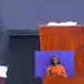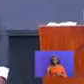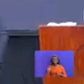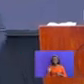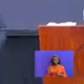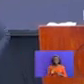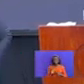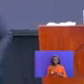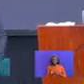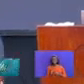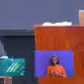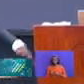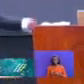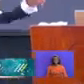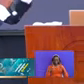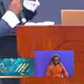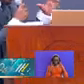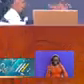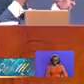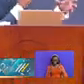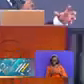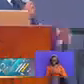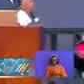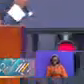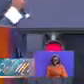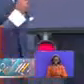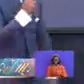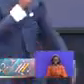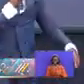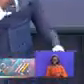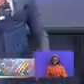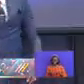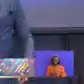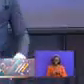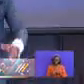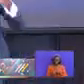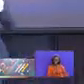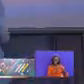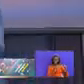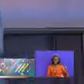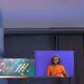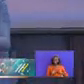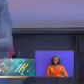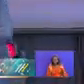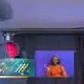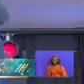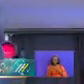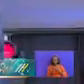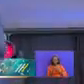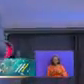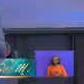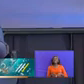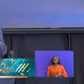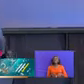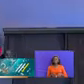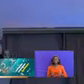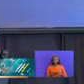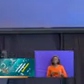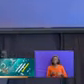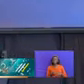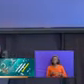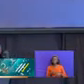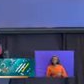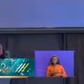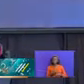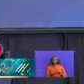grandmother CBC I said the world the world at 12 people